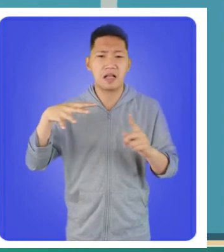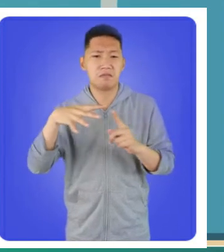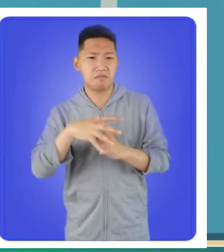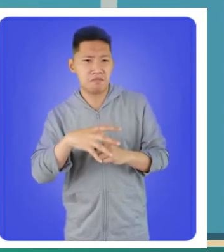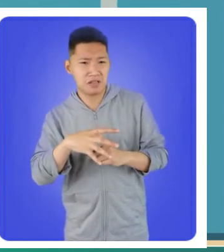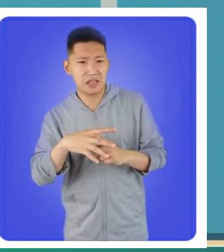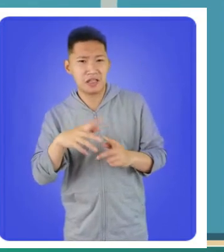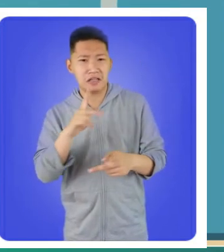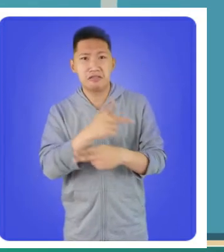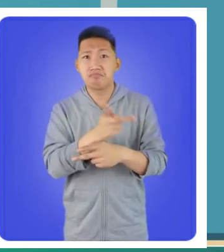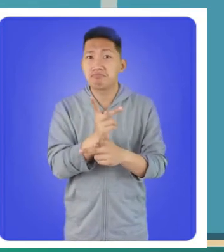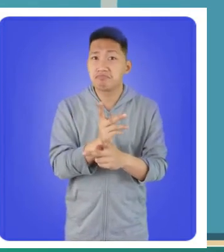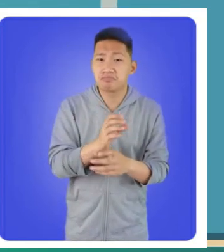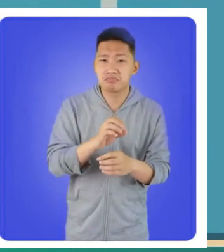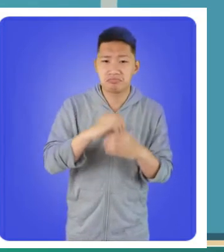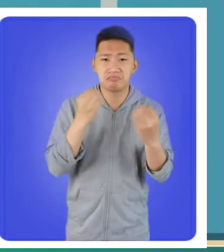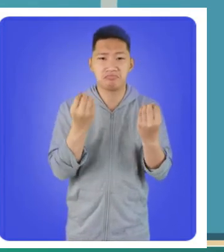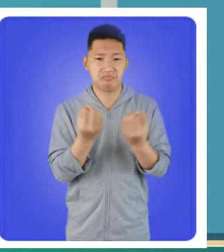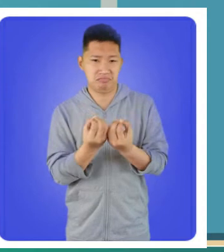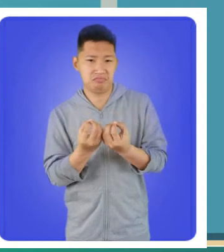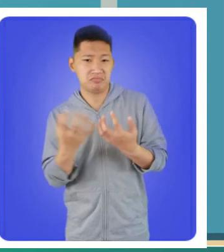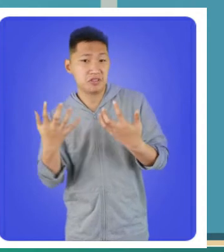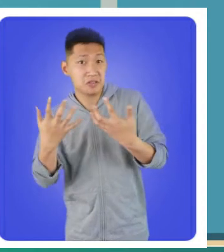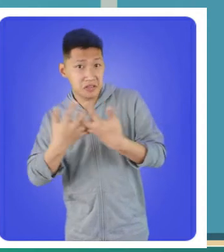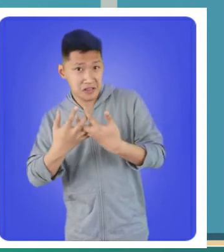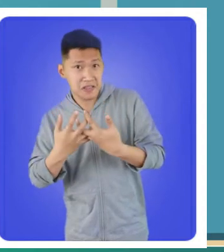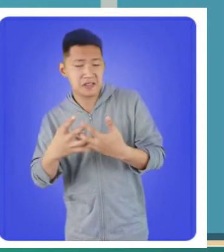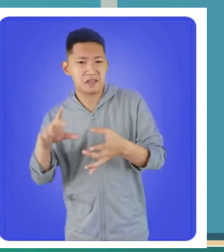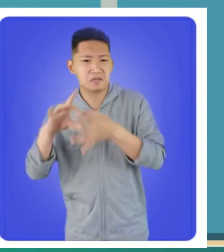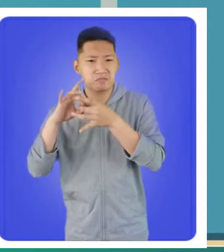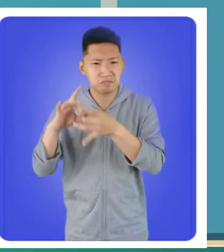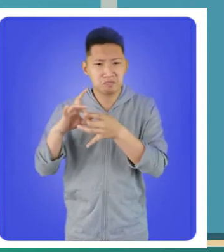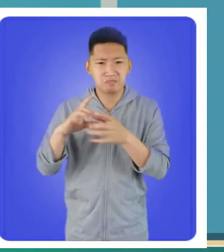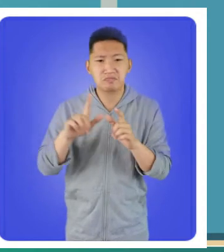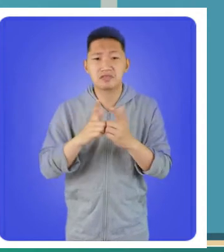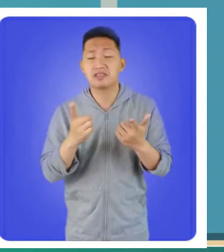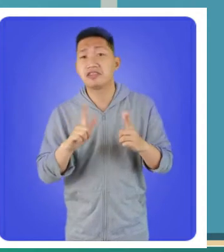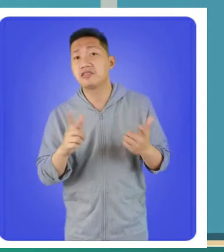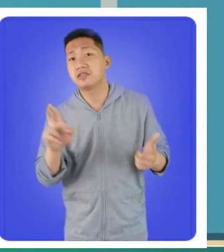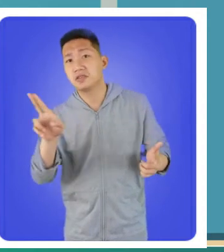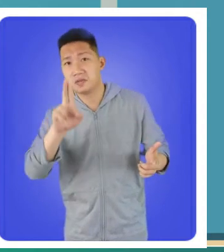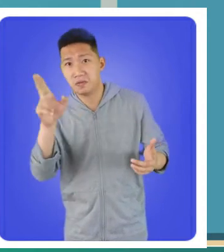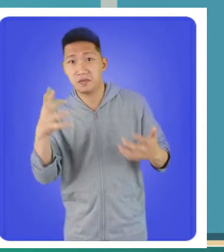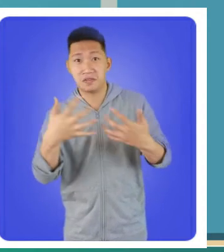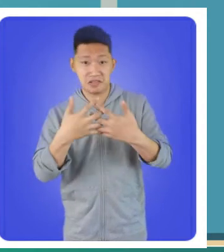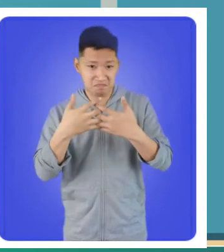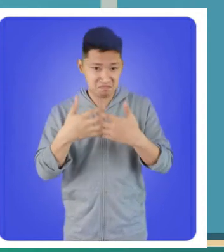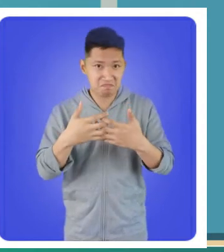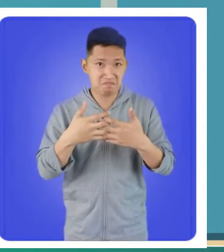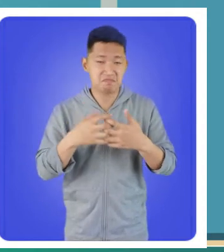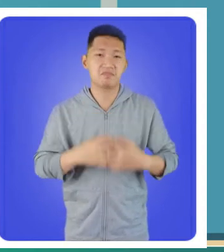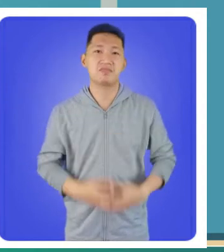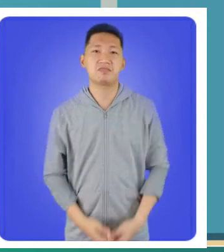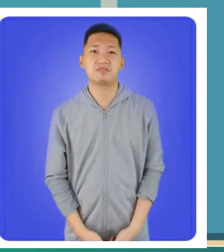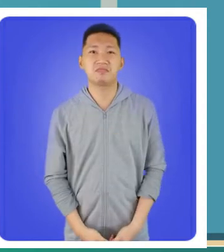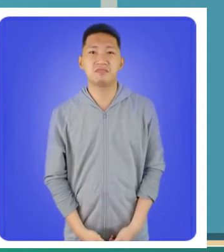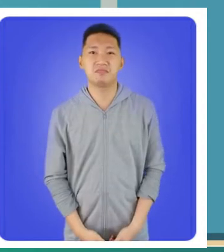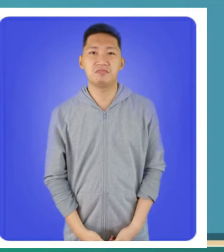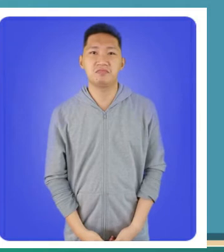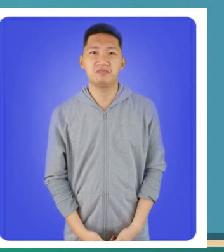applying the properties of organization, coherence and cohesion, language use, and